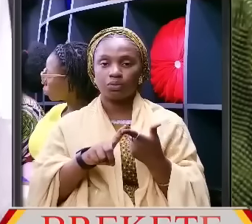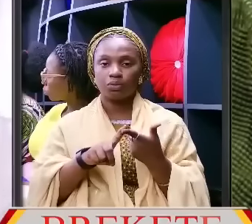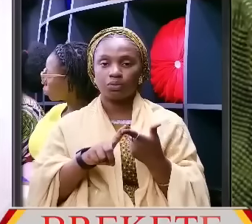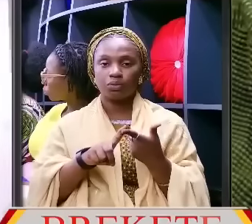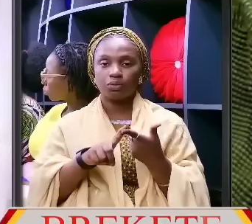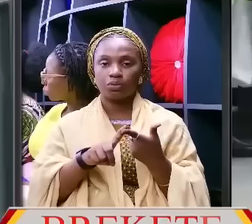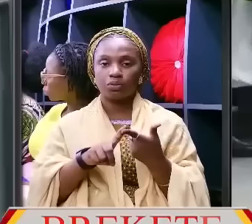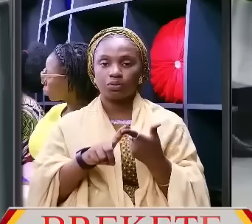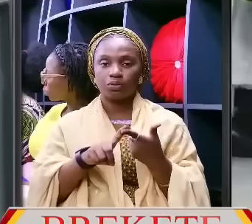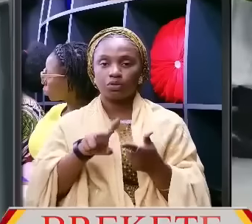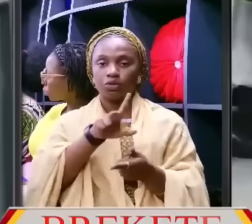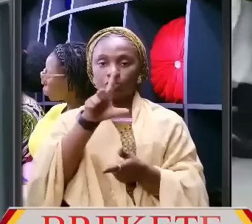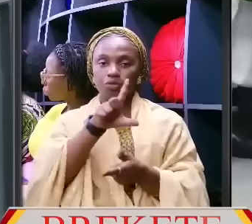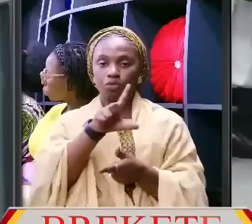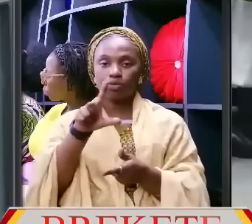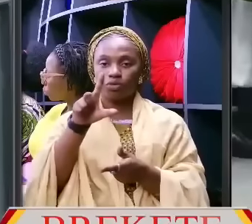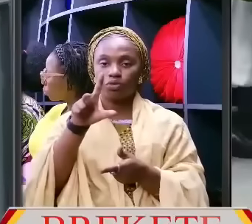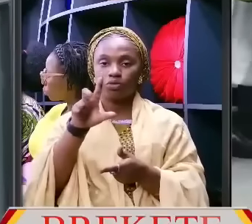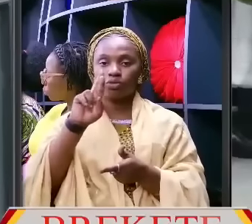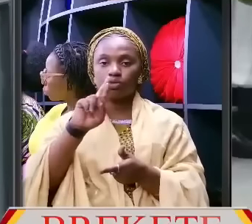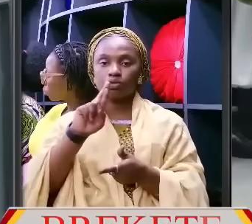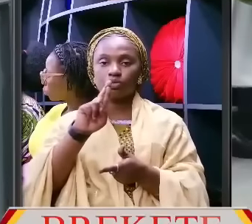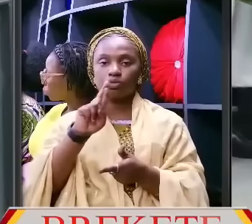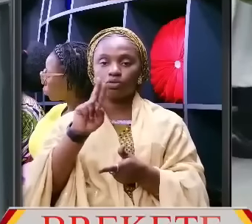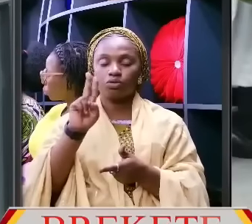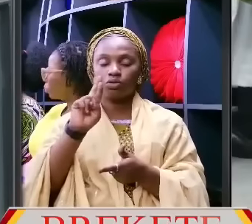for Gawa House for Zuru.